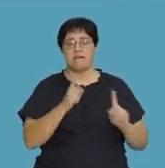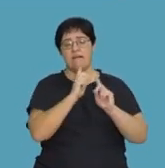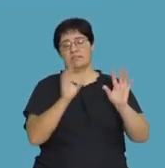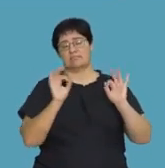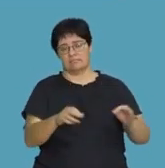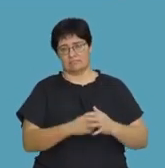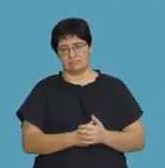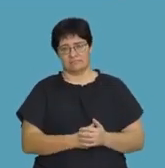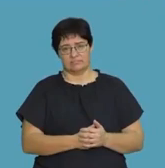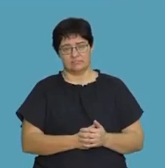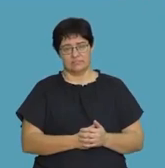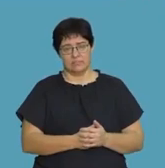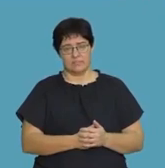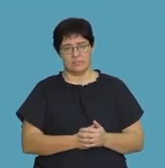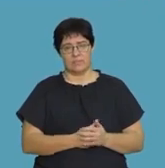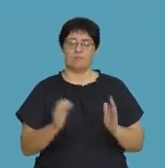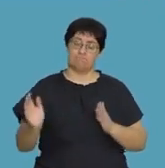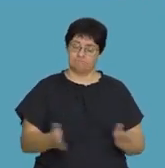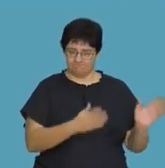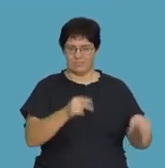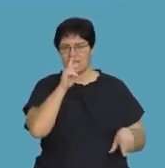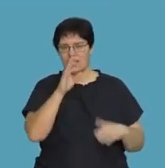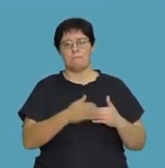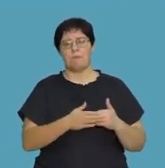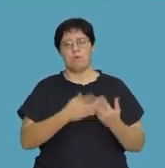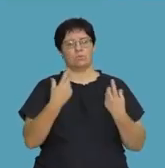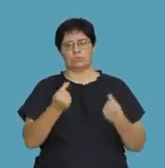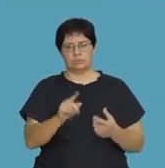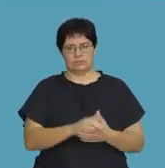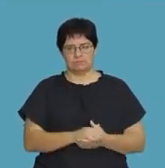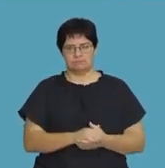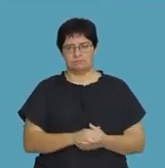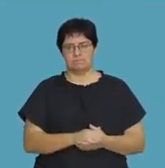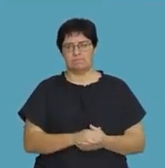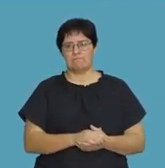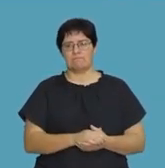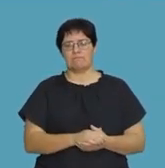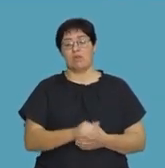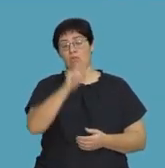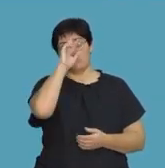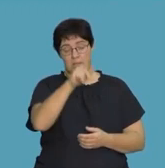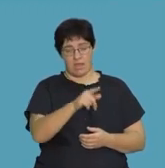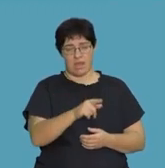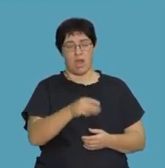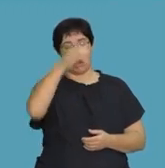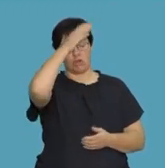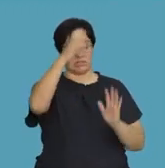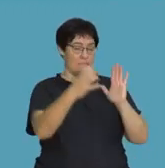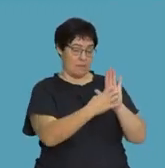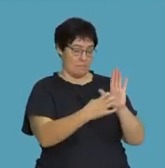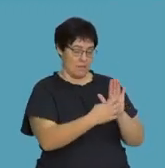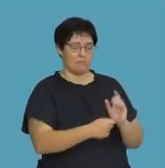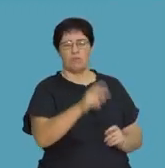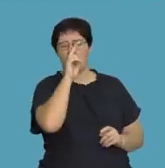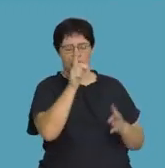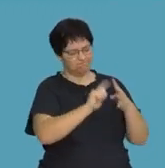answer. Let's look at some more work that we need to do now. So remember, this is our concept map. We've